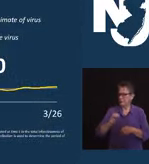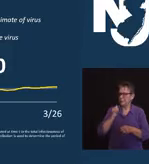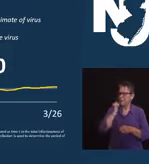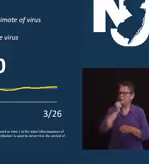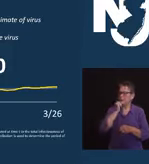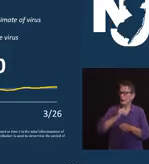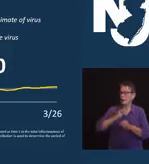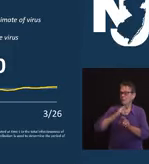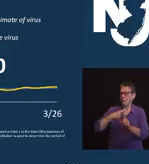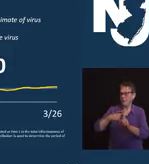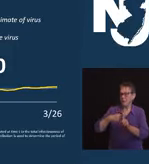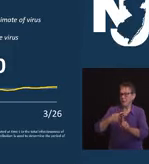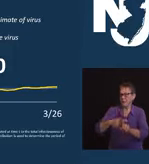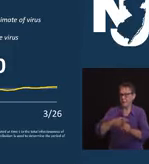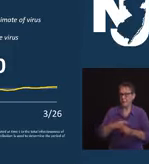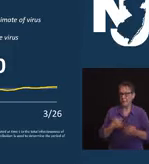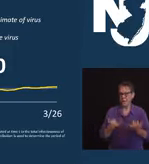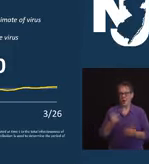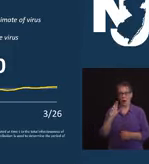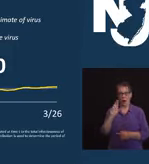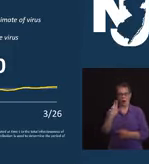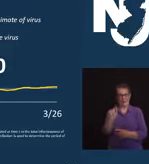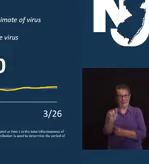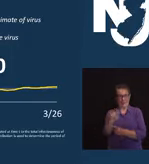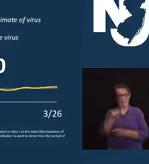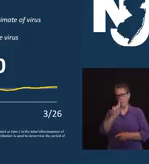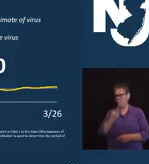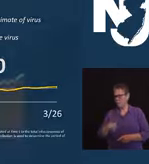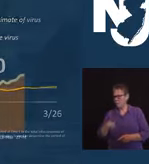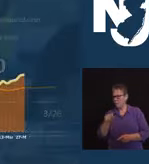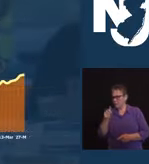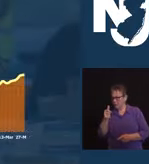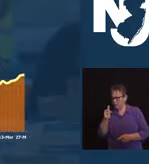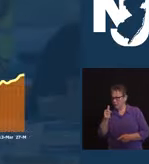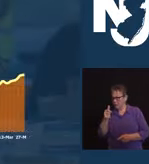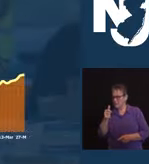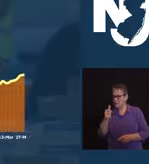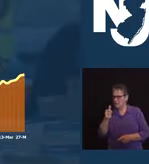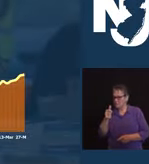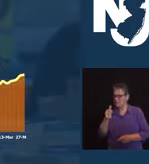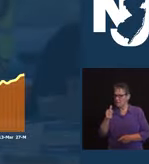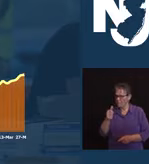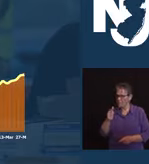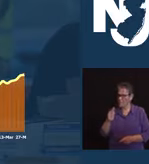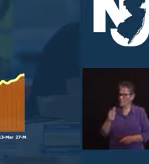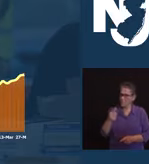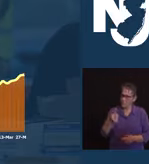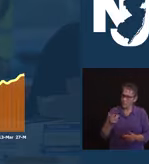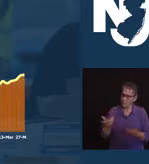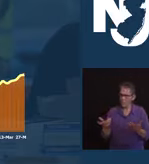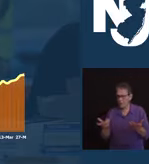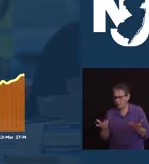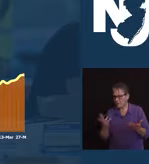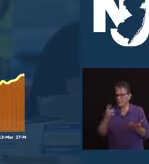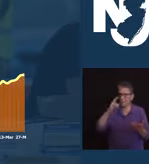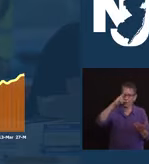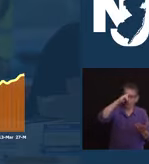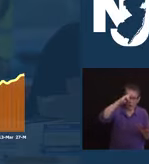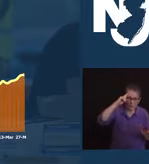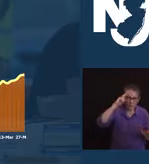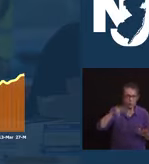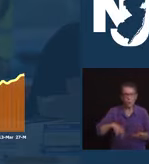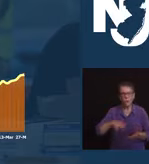It's been at 1.15 days in a row. In our hospitals, there were 2,225 total patients being treated,